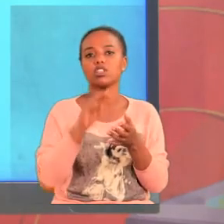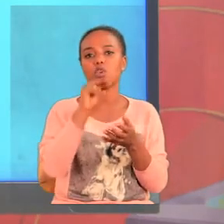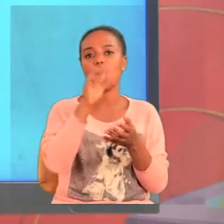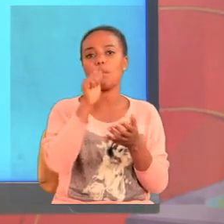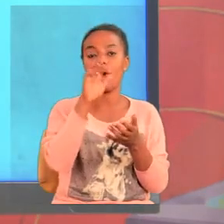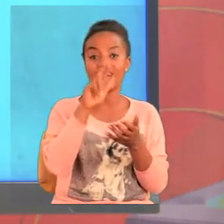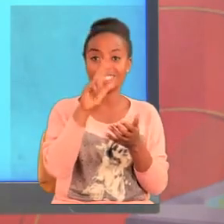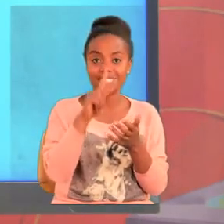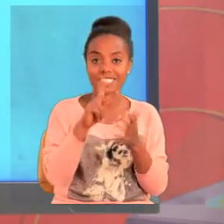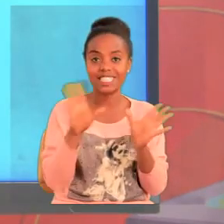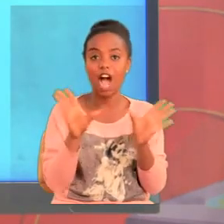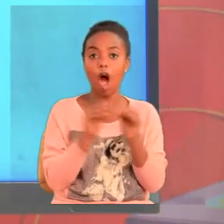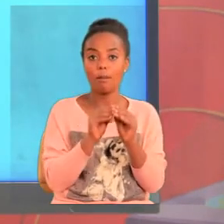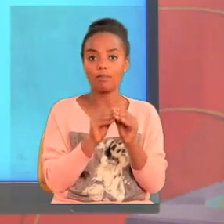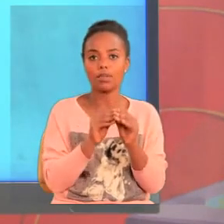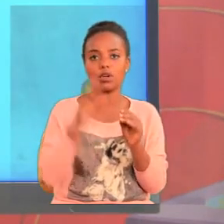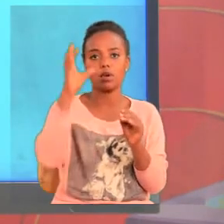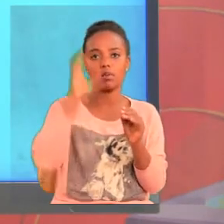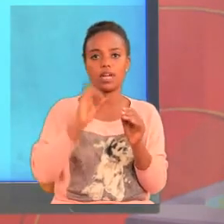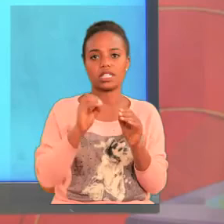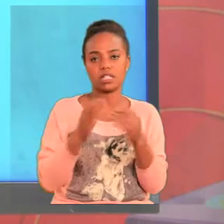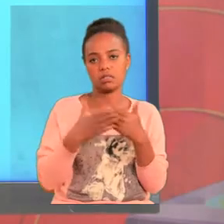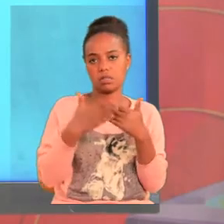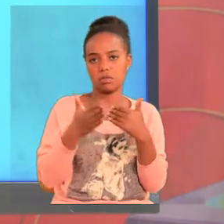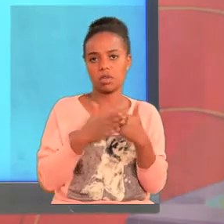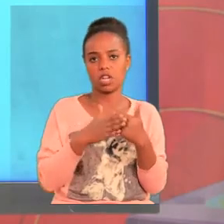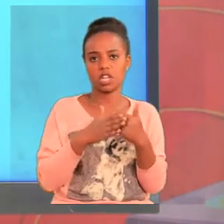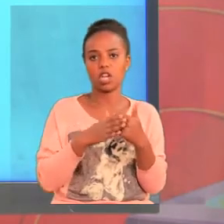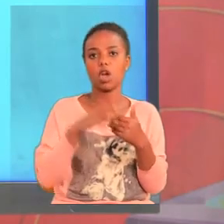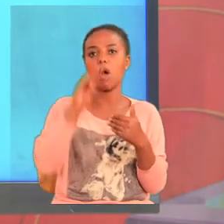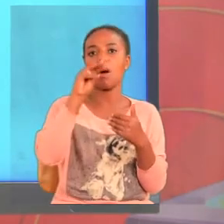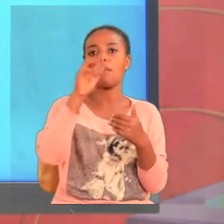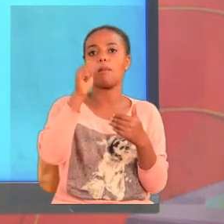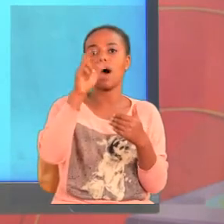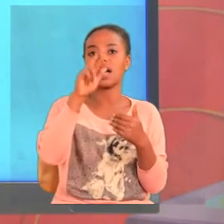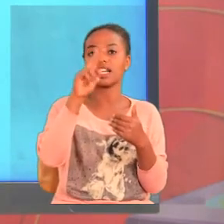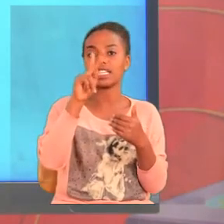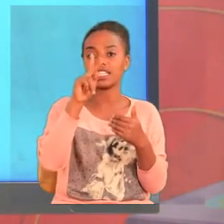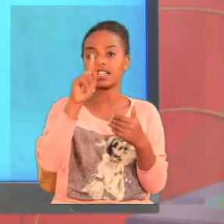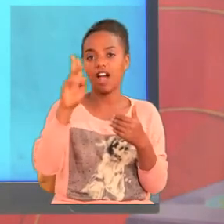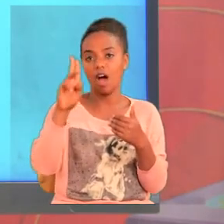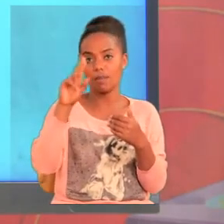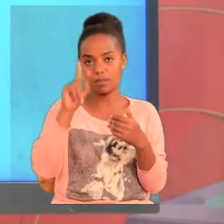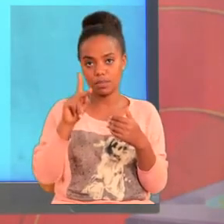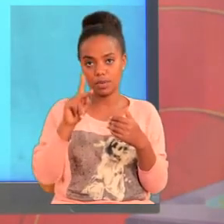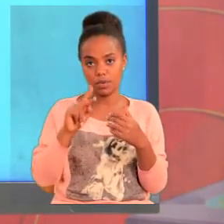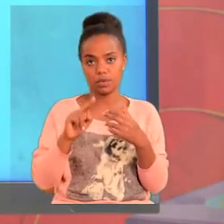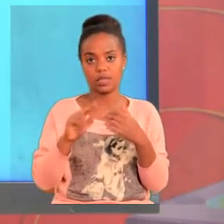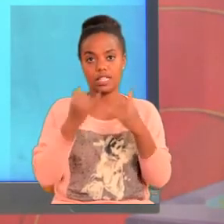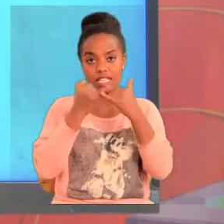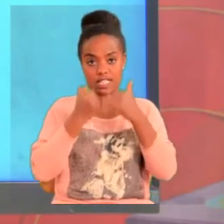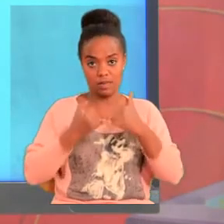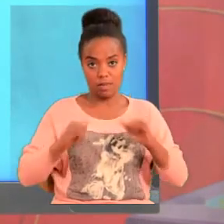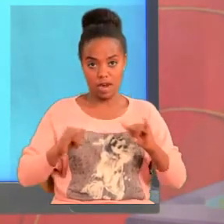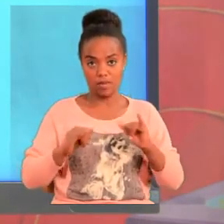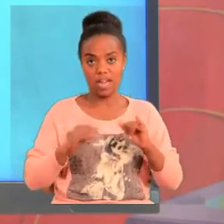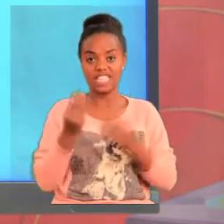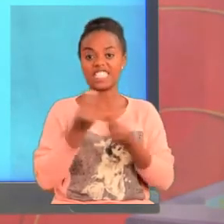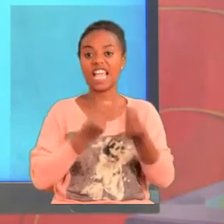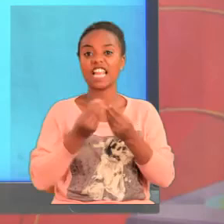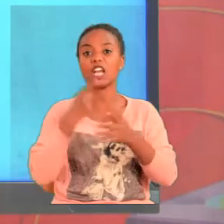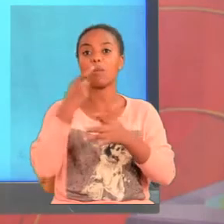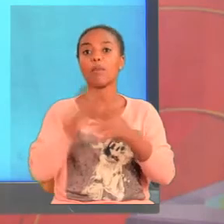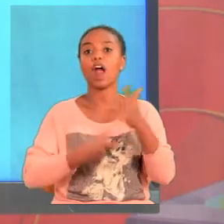percent with respect to selling price, simply you divide the markup with selling price and you multiply it